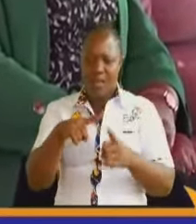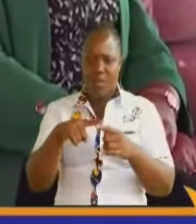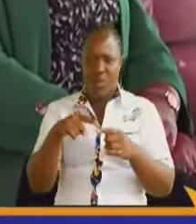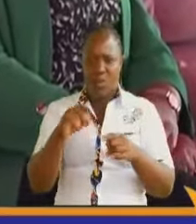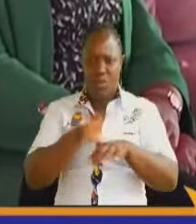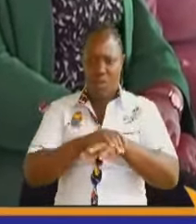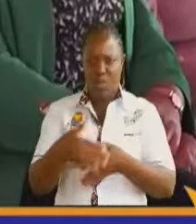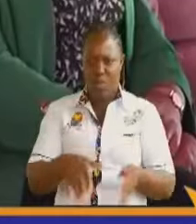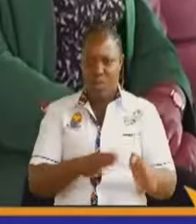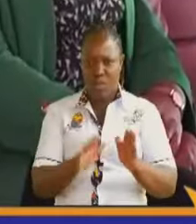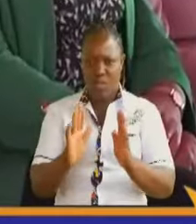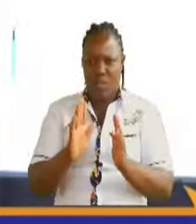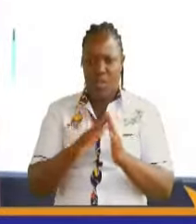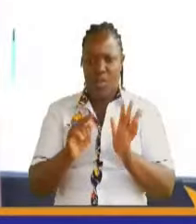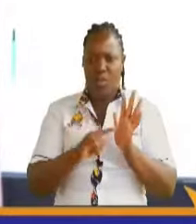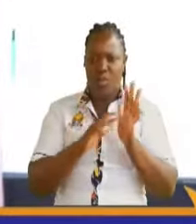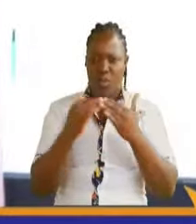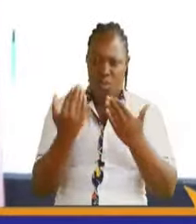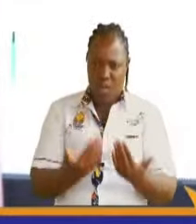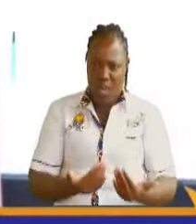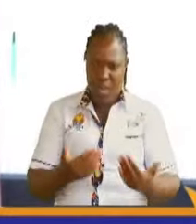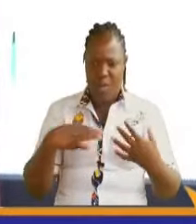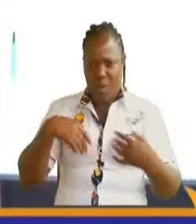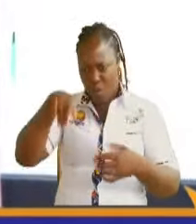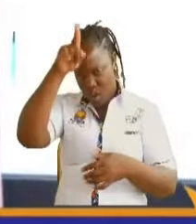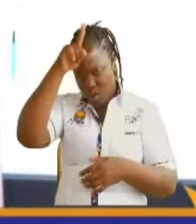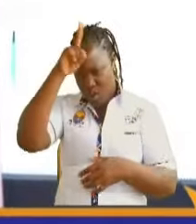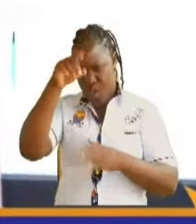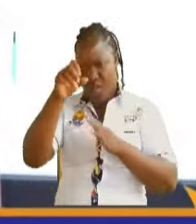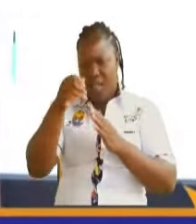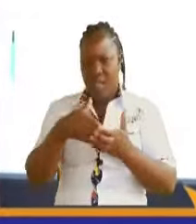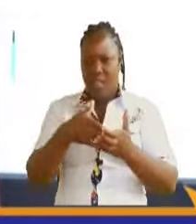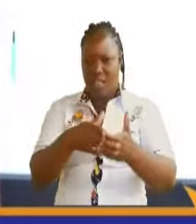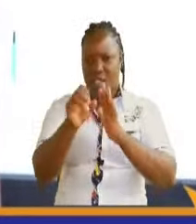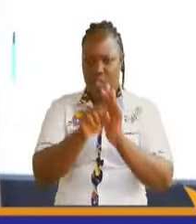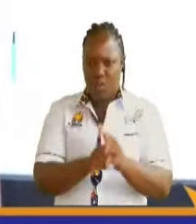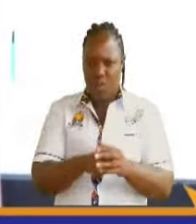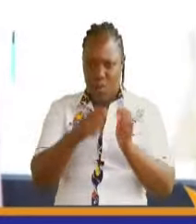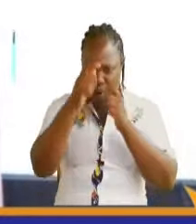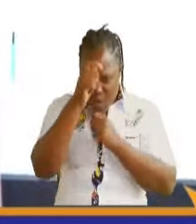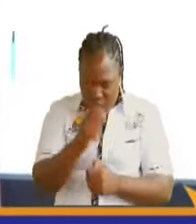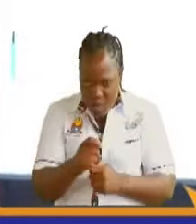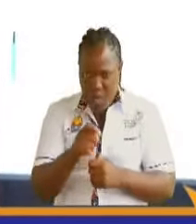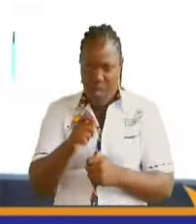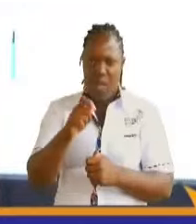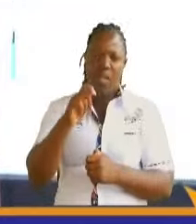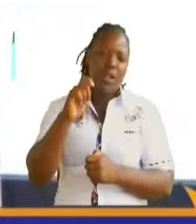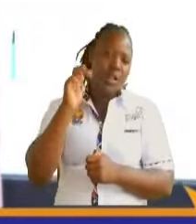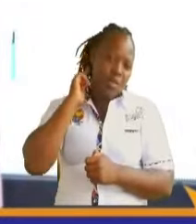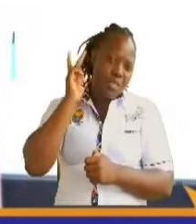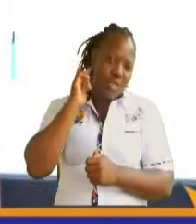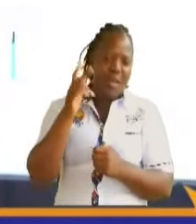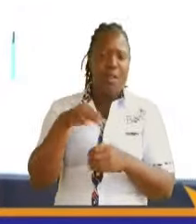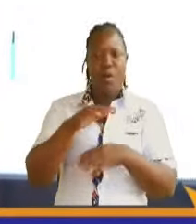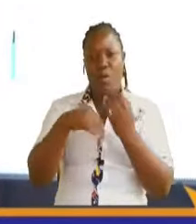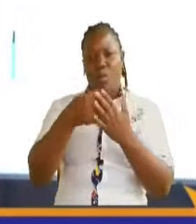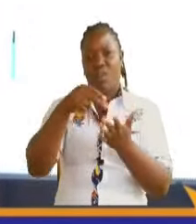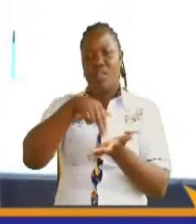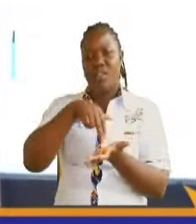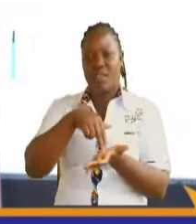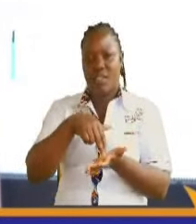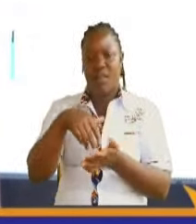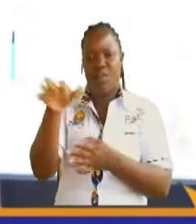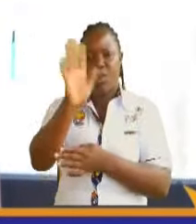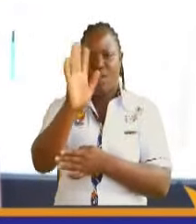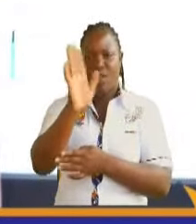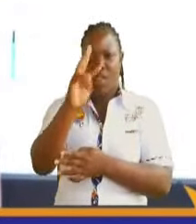opportunity to make a recognition of our local leadership. Honorable Peter Pondokaluma, please just rise and wave.